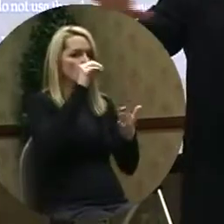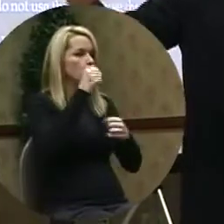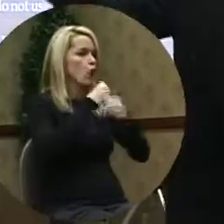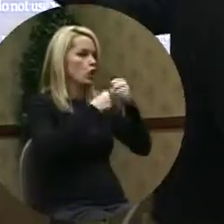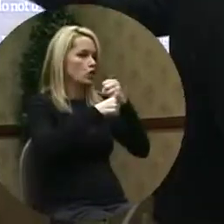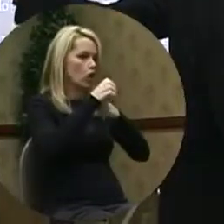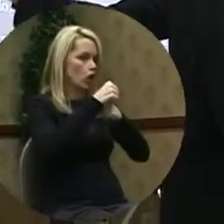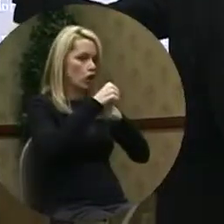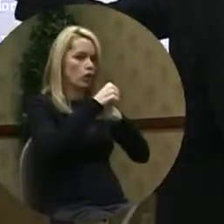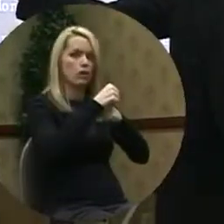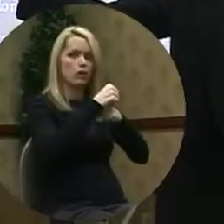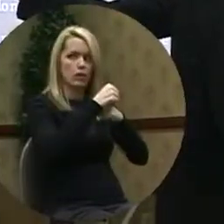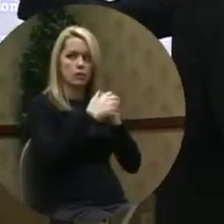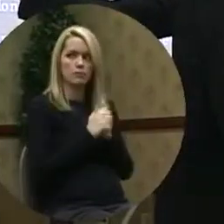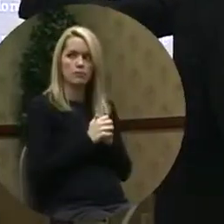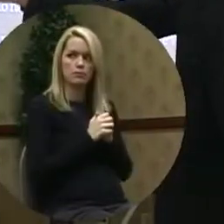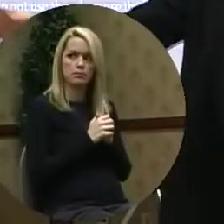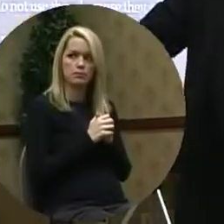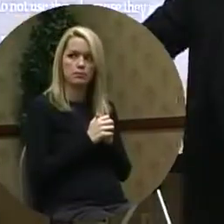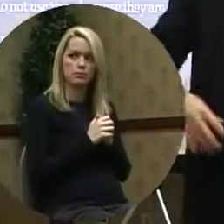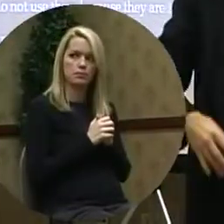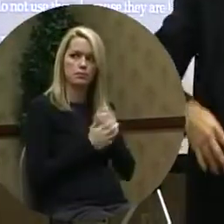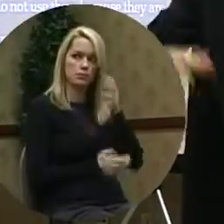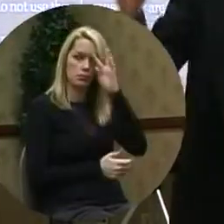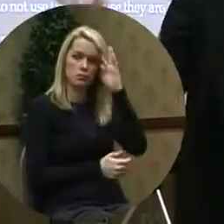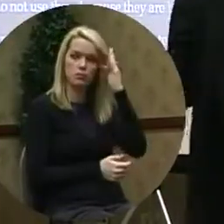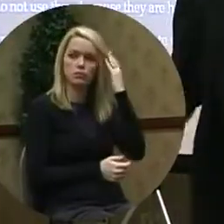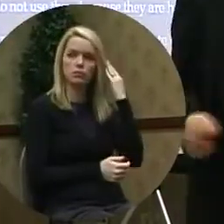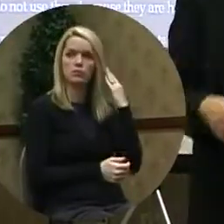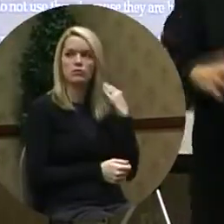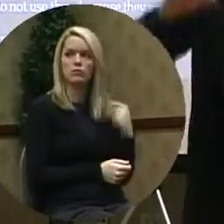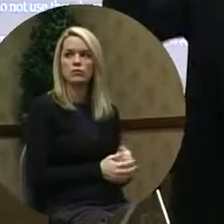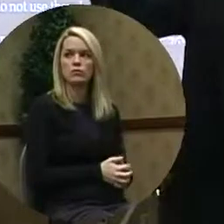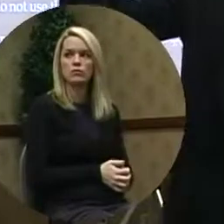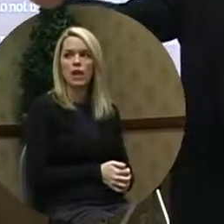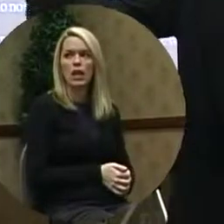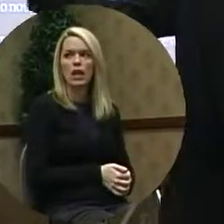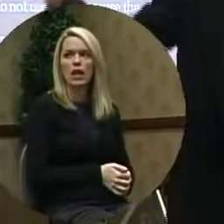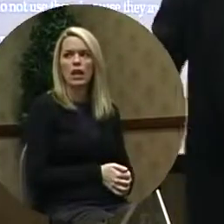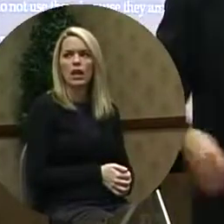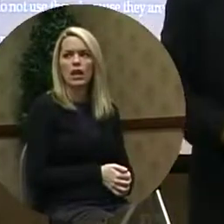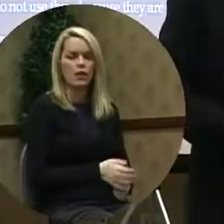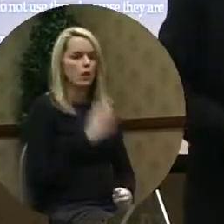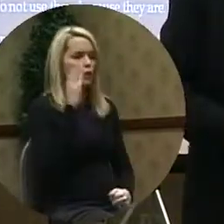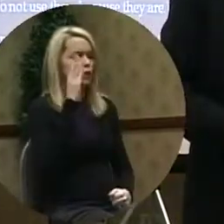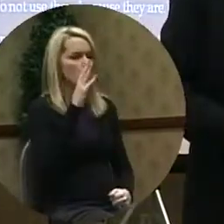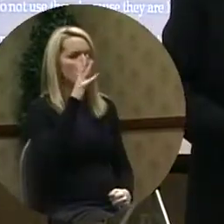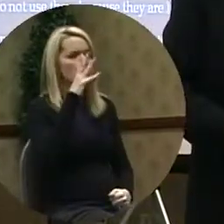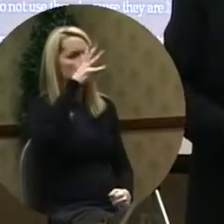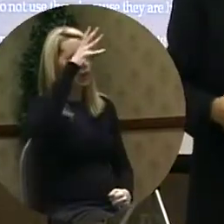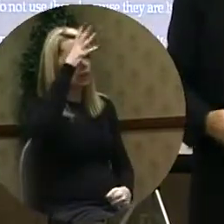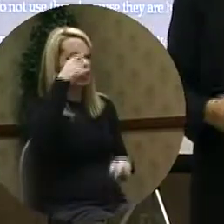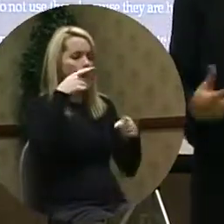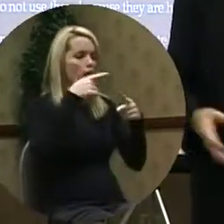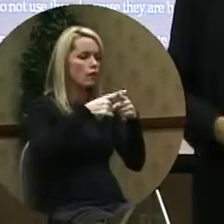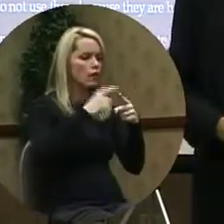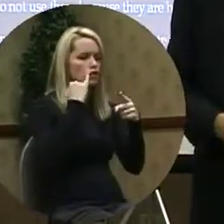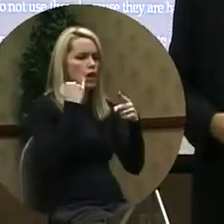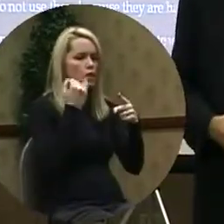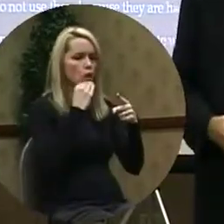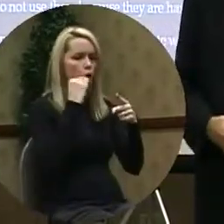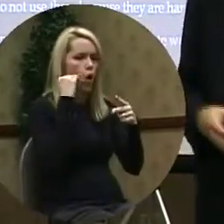presenting about, parental conflict and, jealousies at home and all those kind of